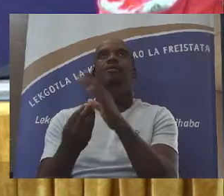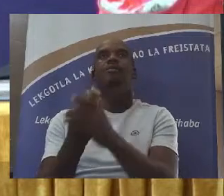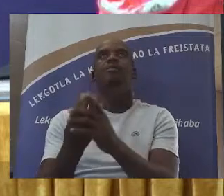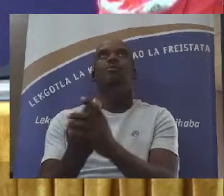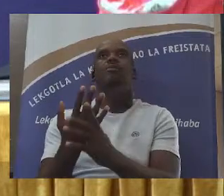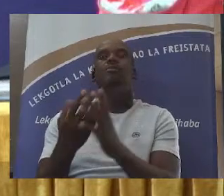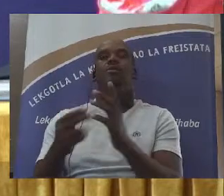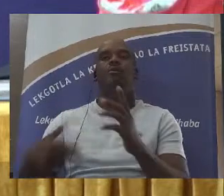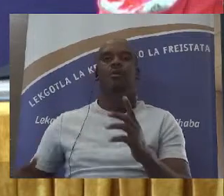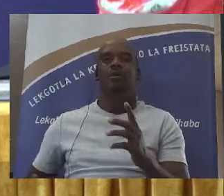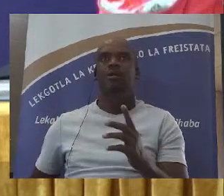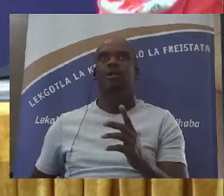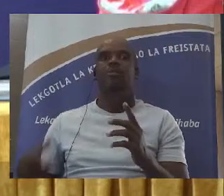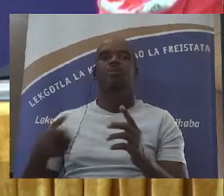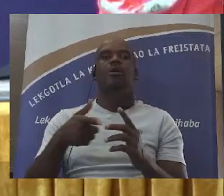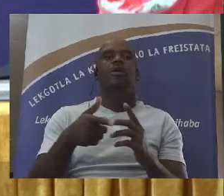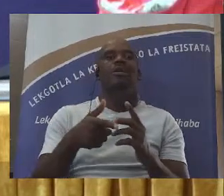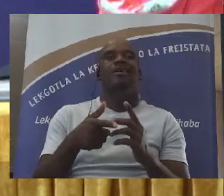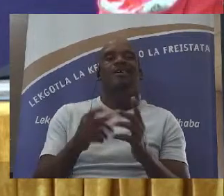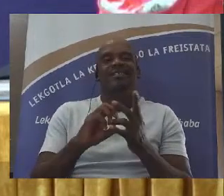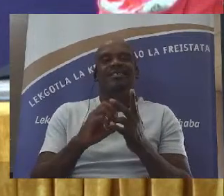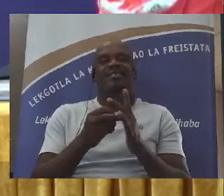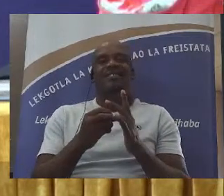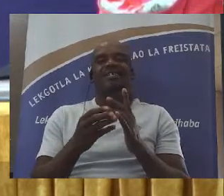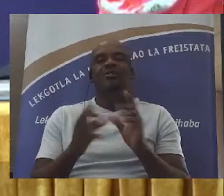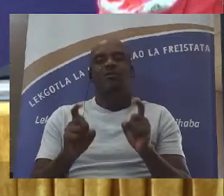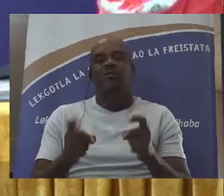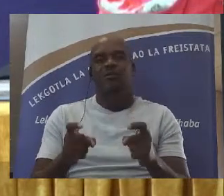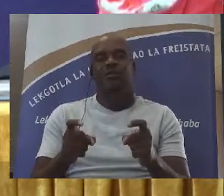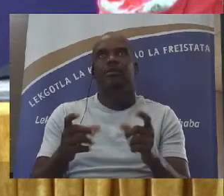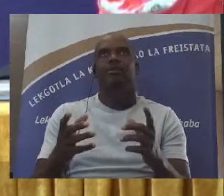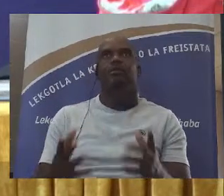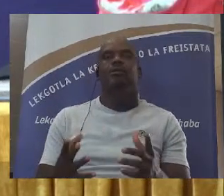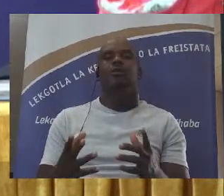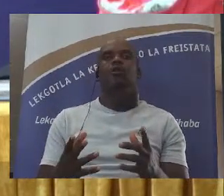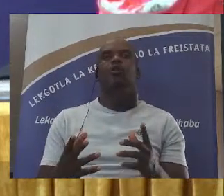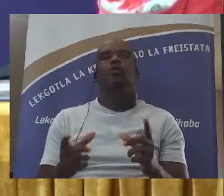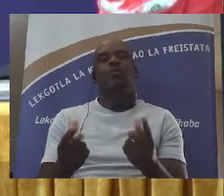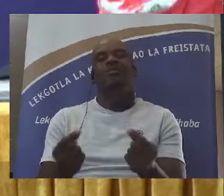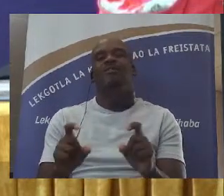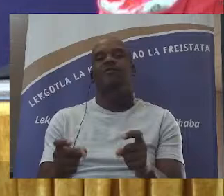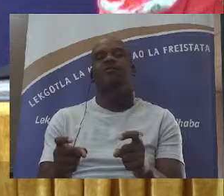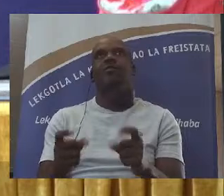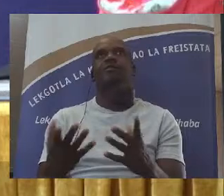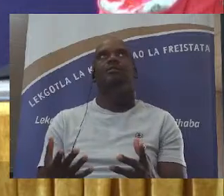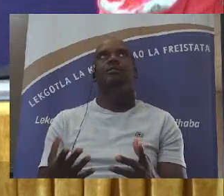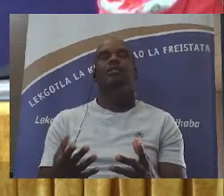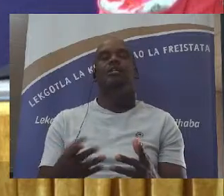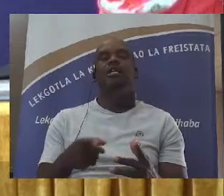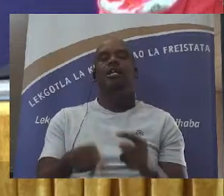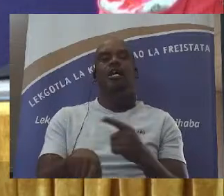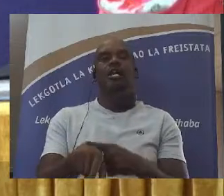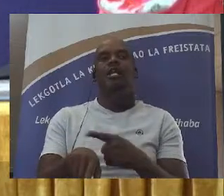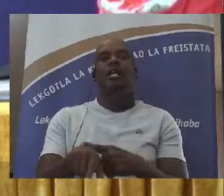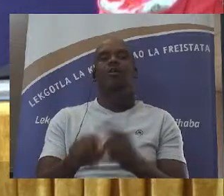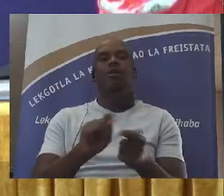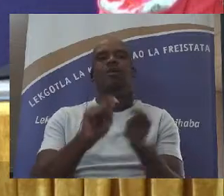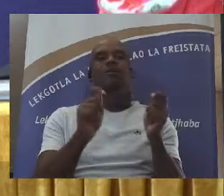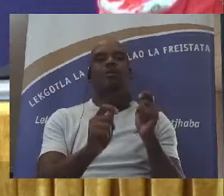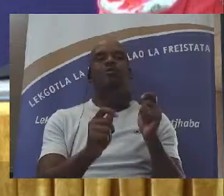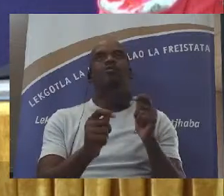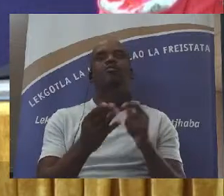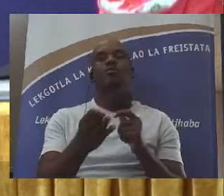of existing permits or rights by giving them an opportunity to transition to this act.